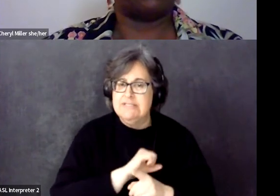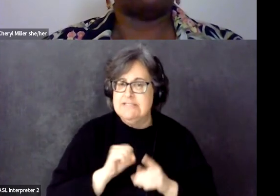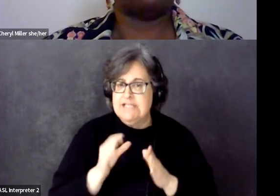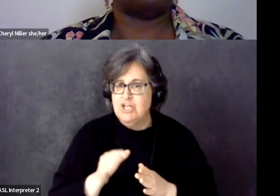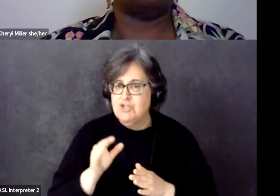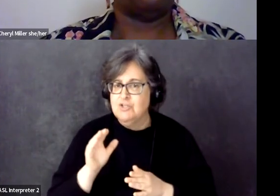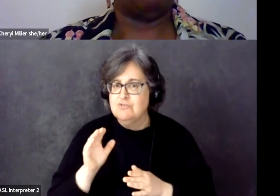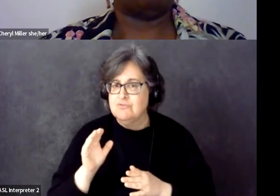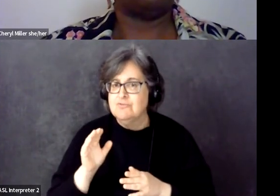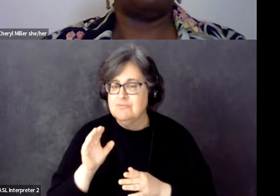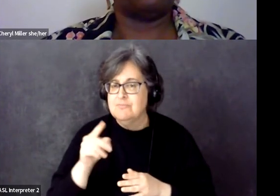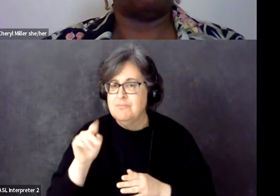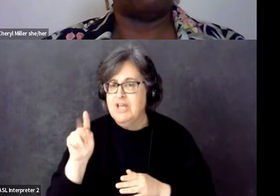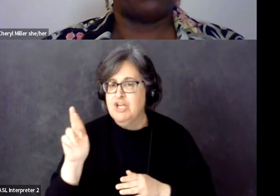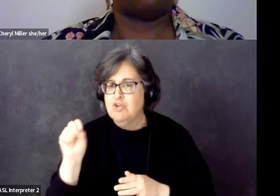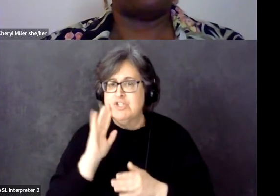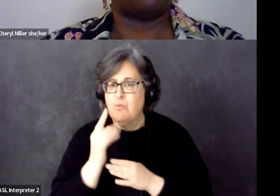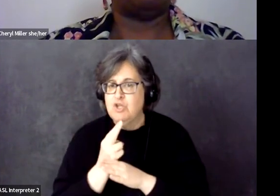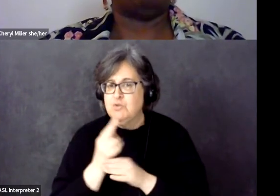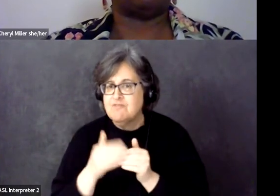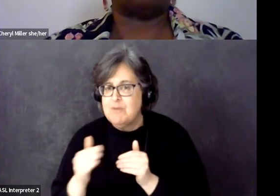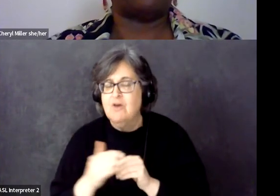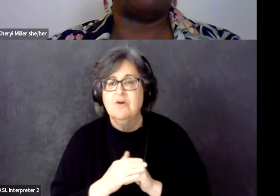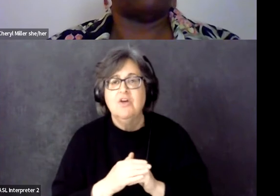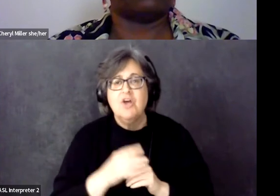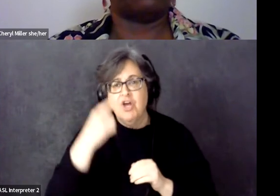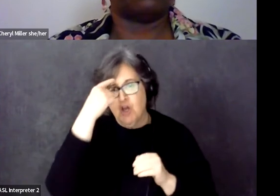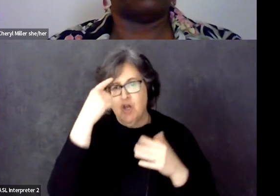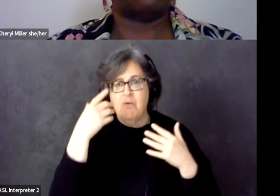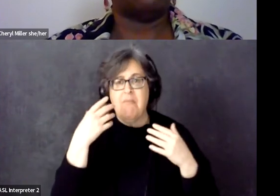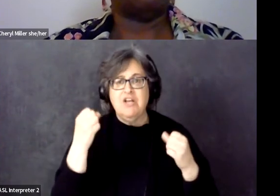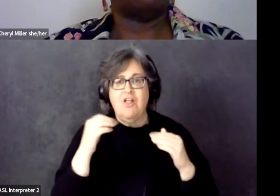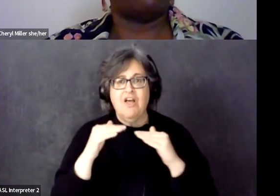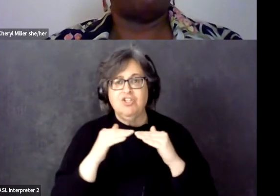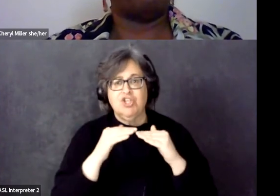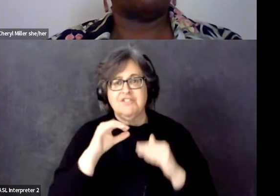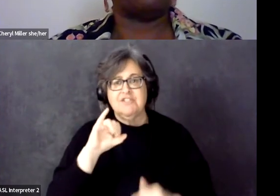Peters, and I'm going to use this from now on, mental health justice,